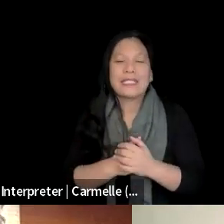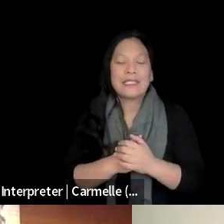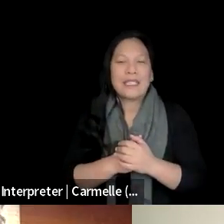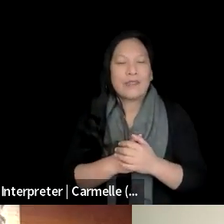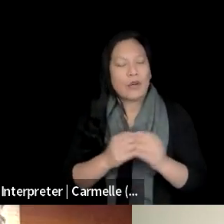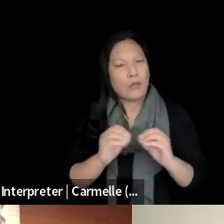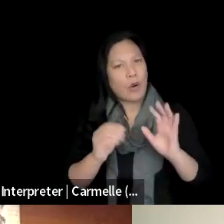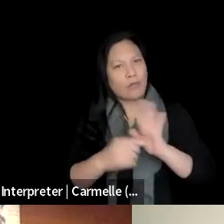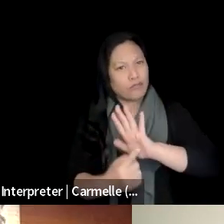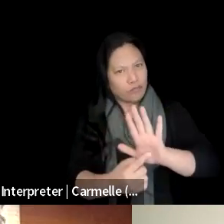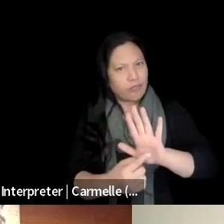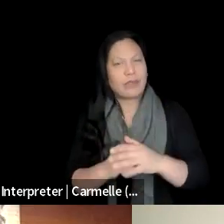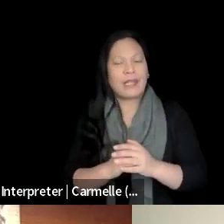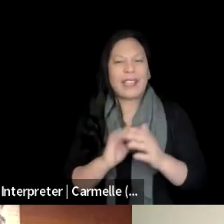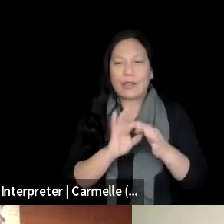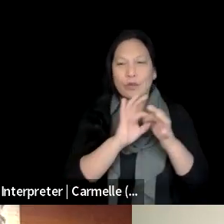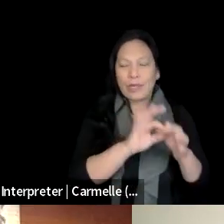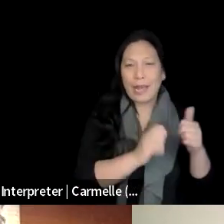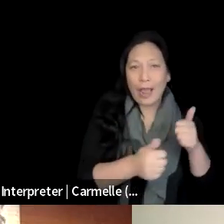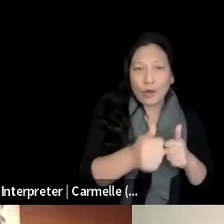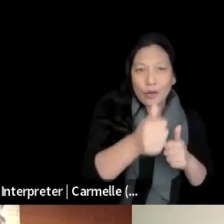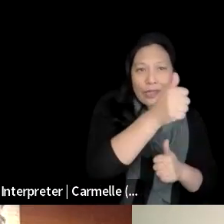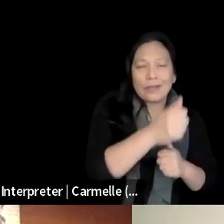and hierarchy and voice.